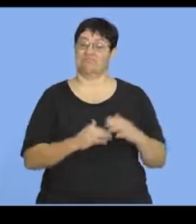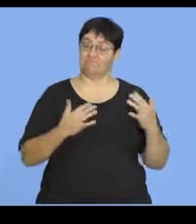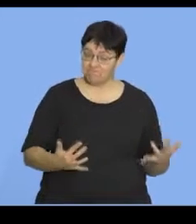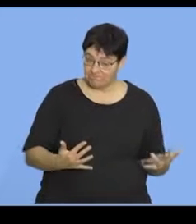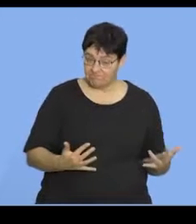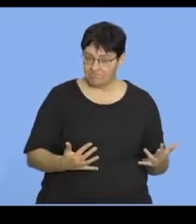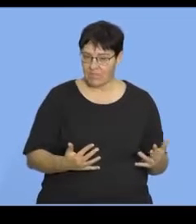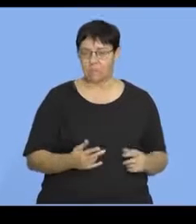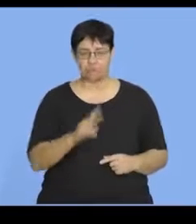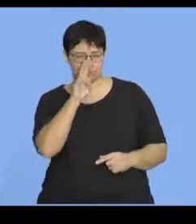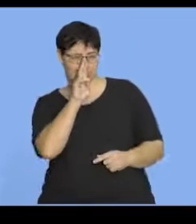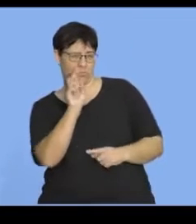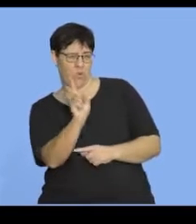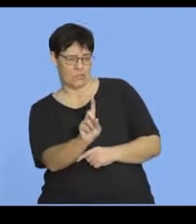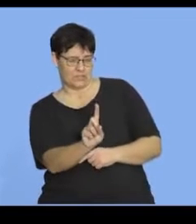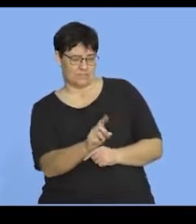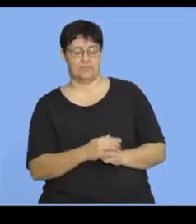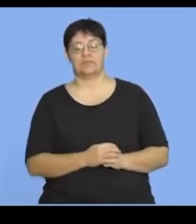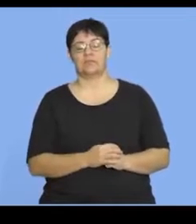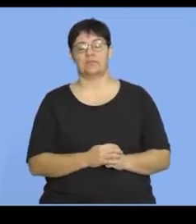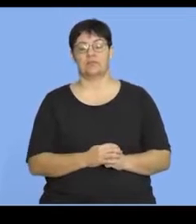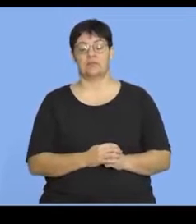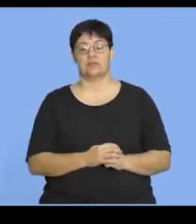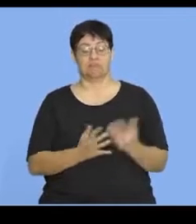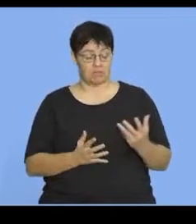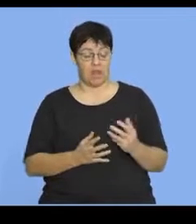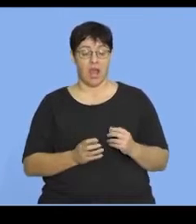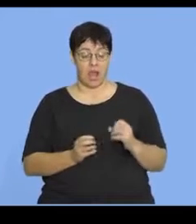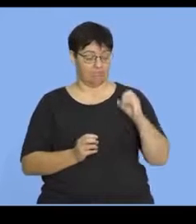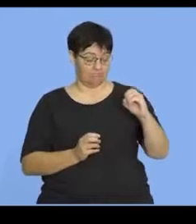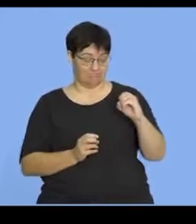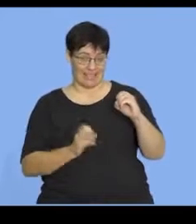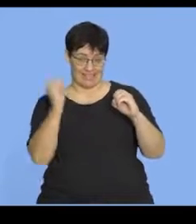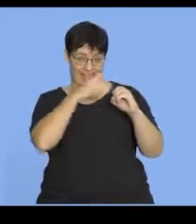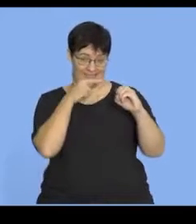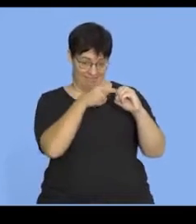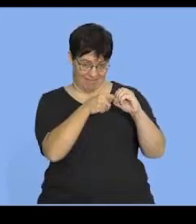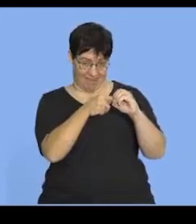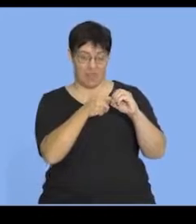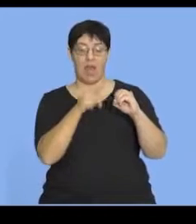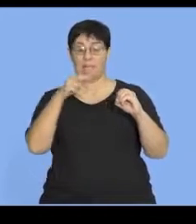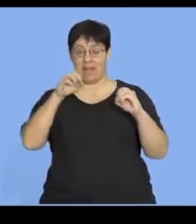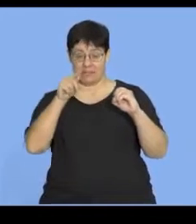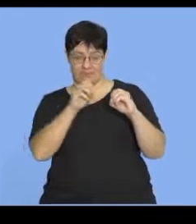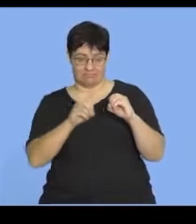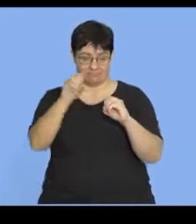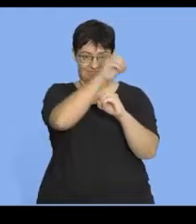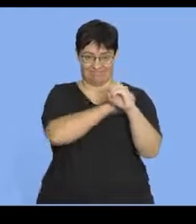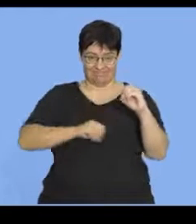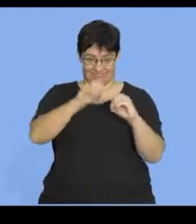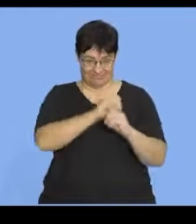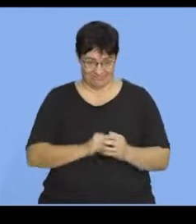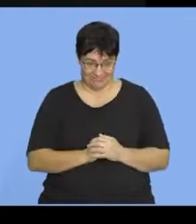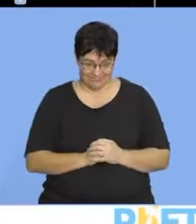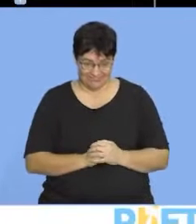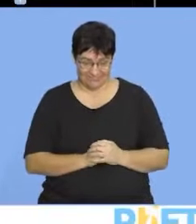So, let's see what happens when planets orbit the sun. Ooh, this is fun. I like